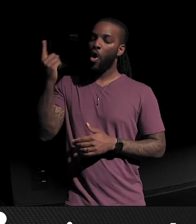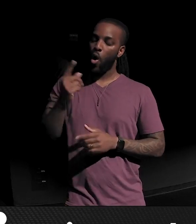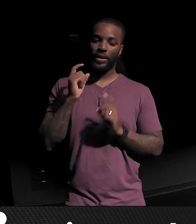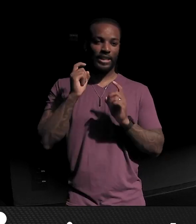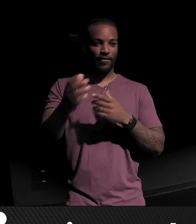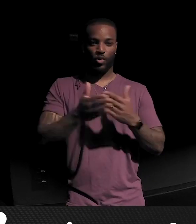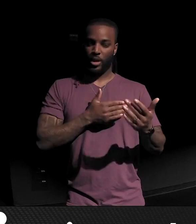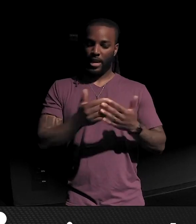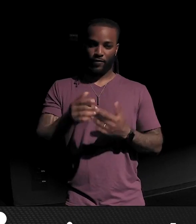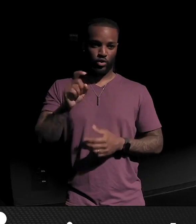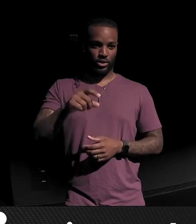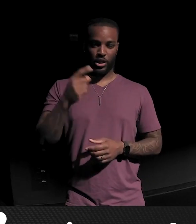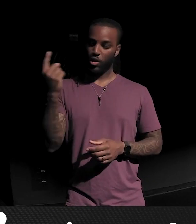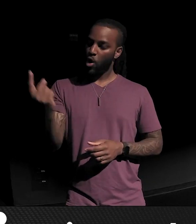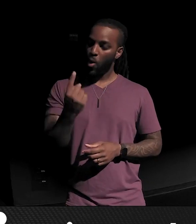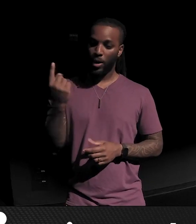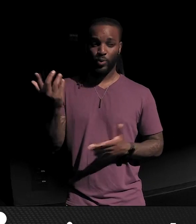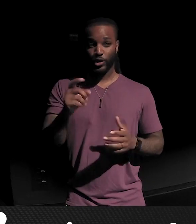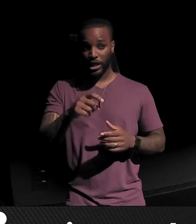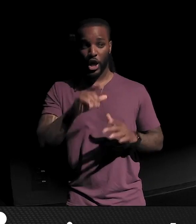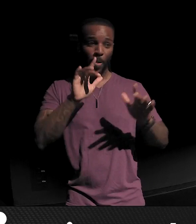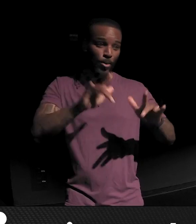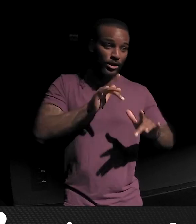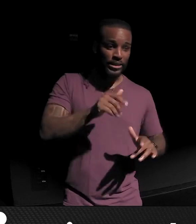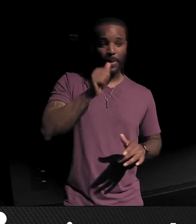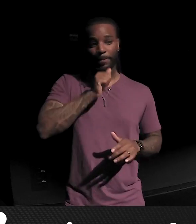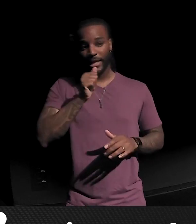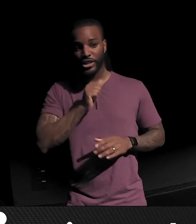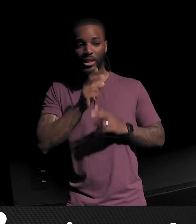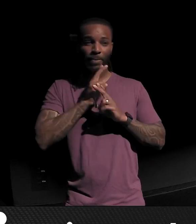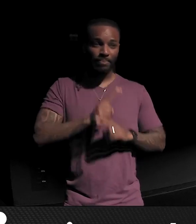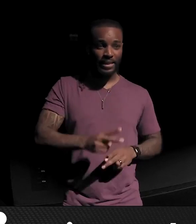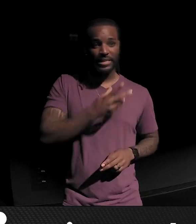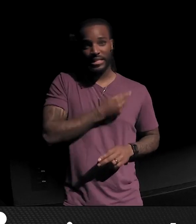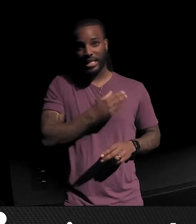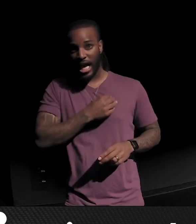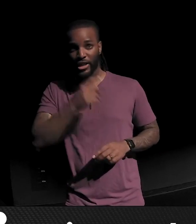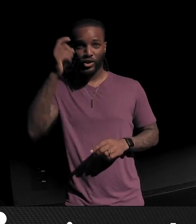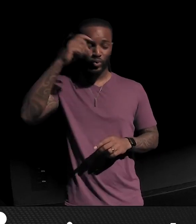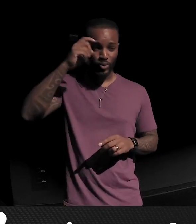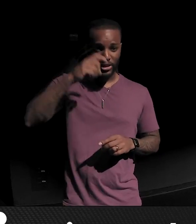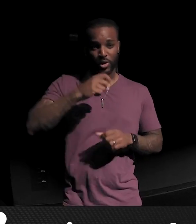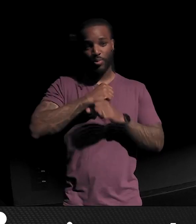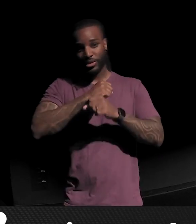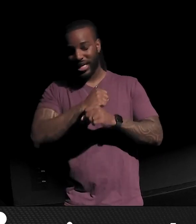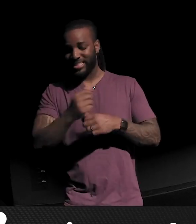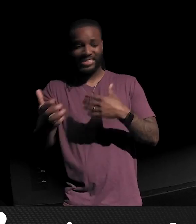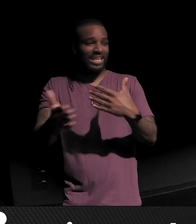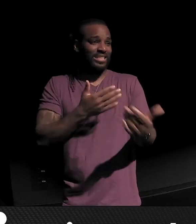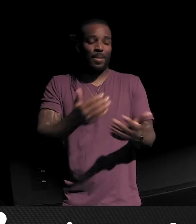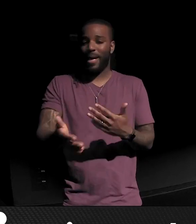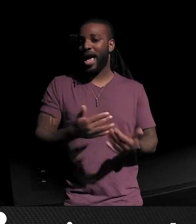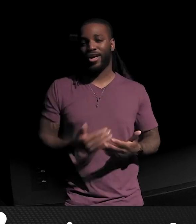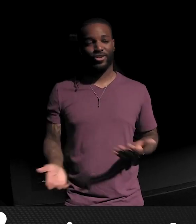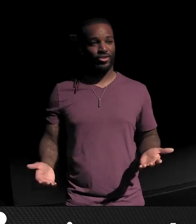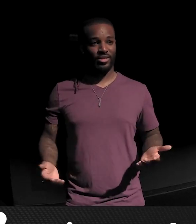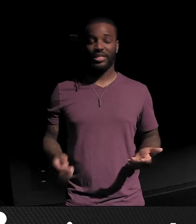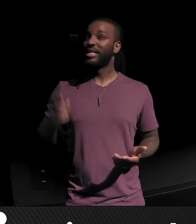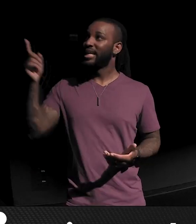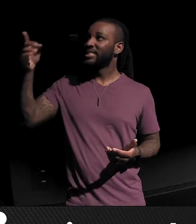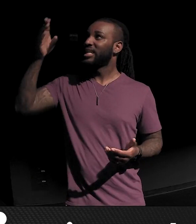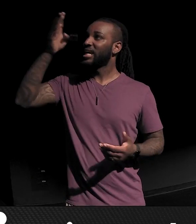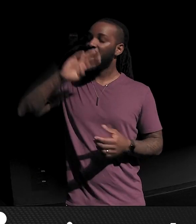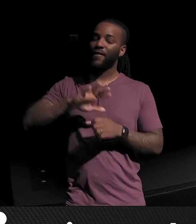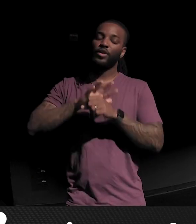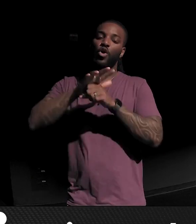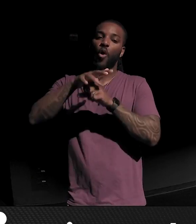Always. What do you need? Mercy, patience, peace, kindness, discernment, wisdom, provision, protection? It doesn't matter. He is the God of the overflowing